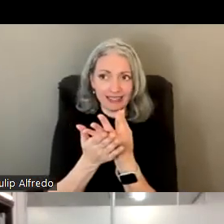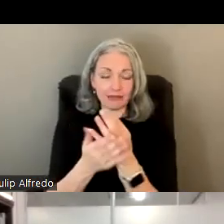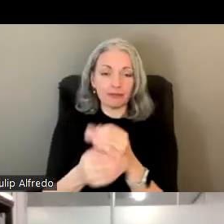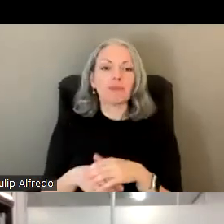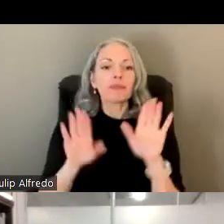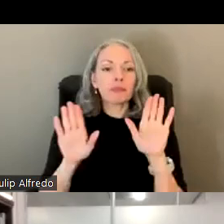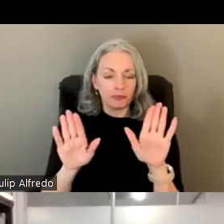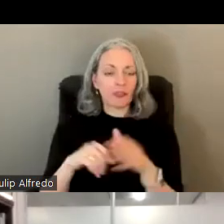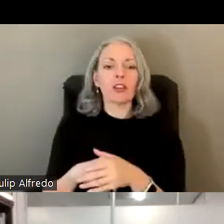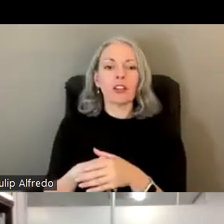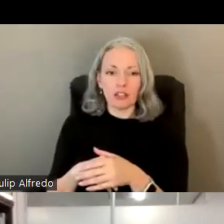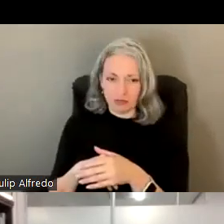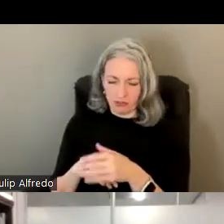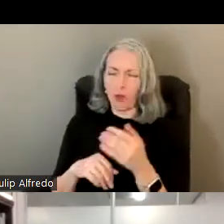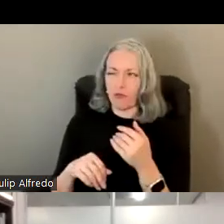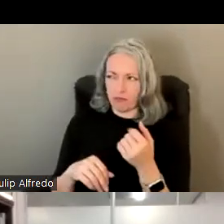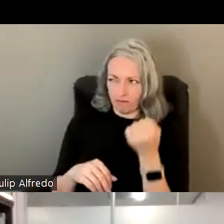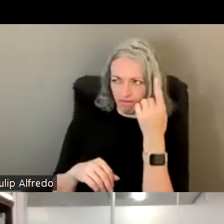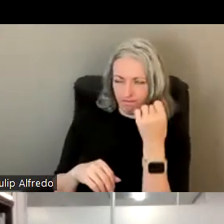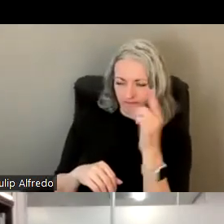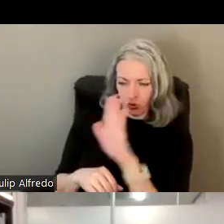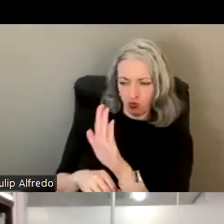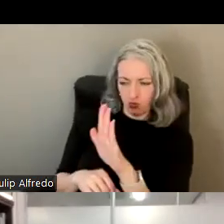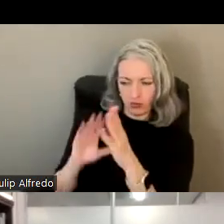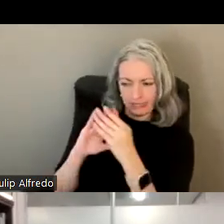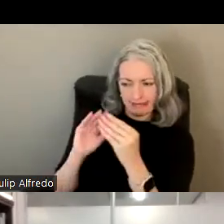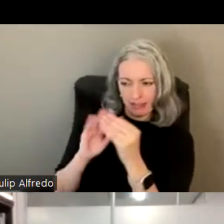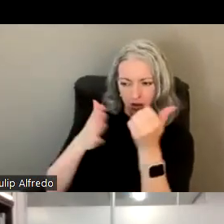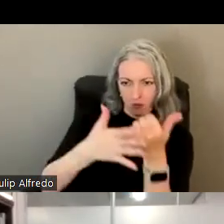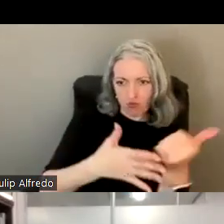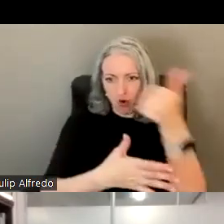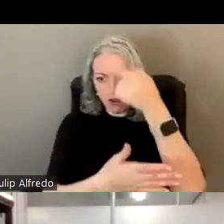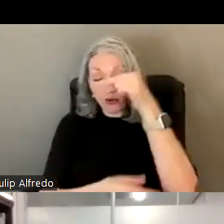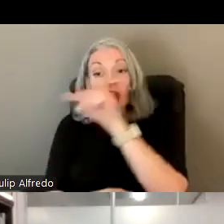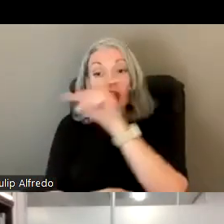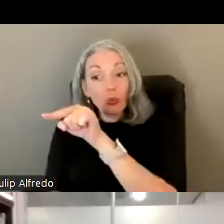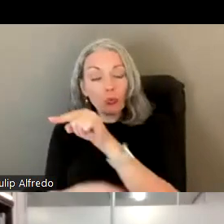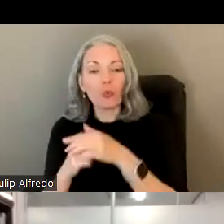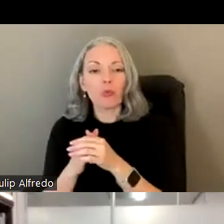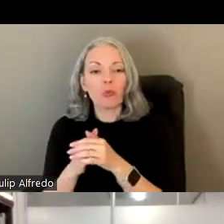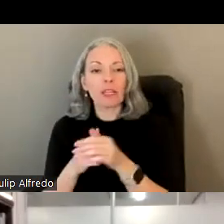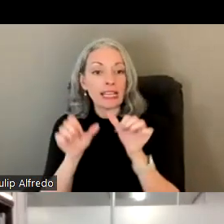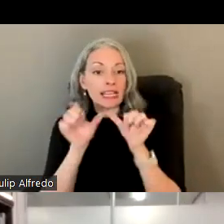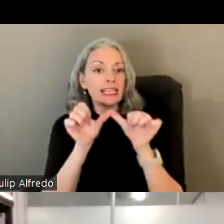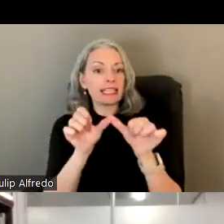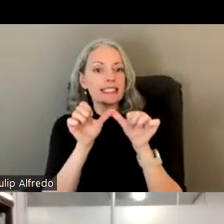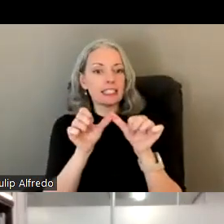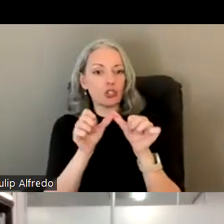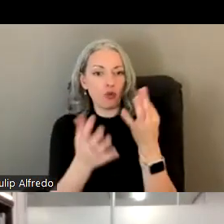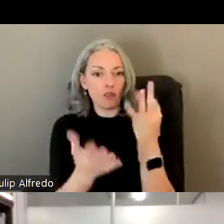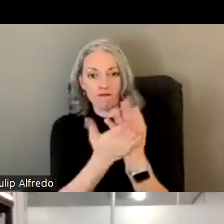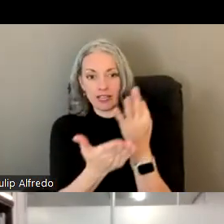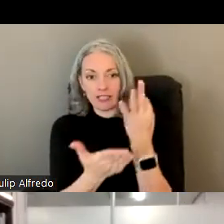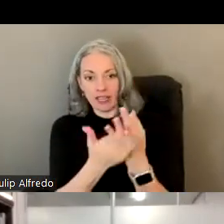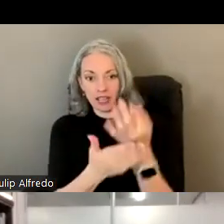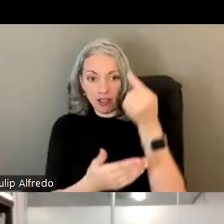So if I'm understanding, you're saying a priority for you would be to continue the funding